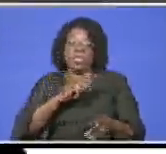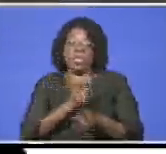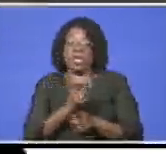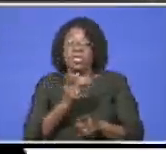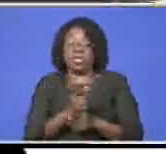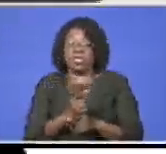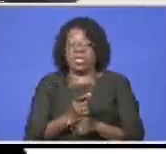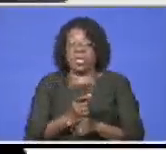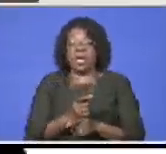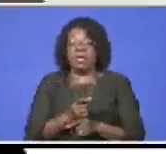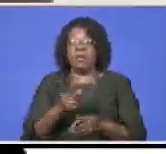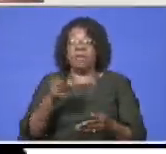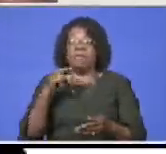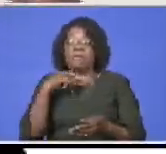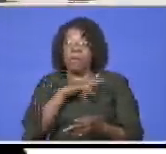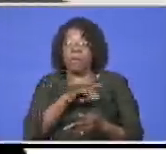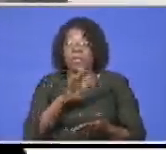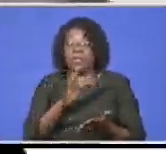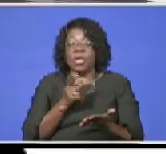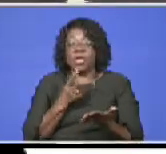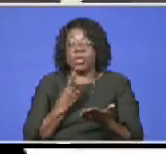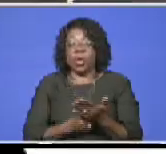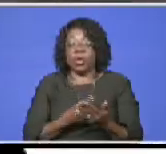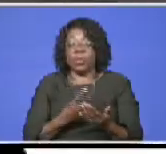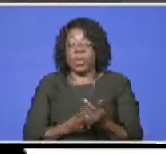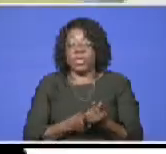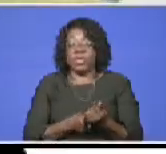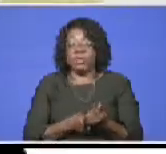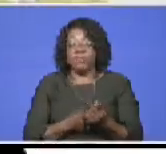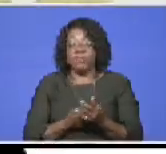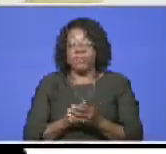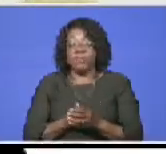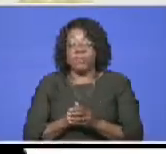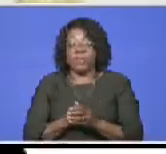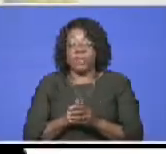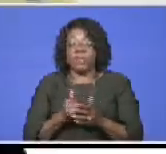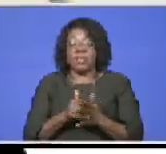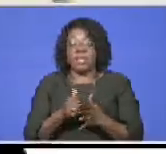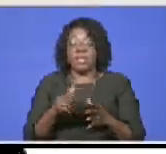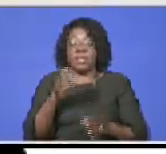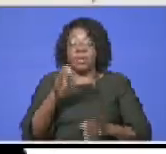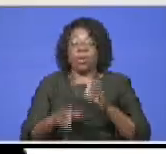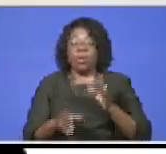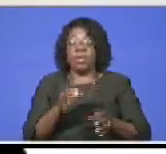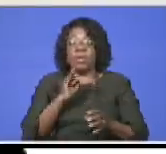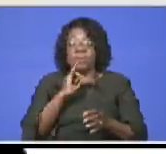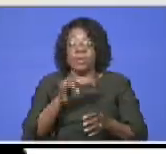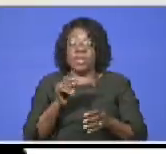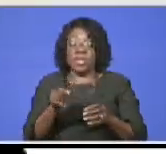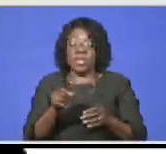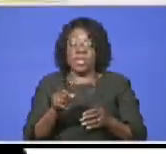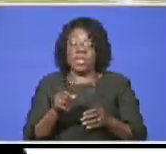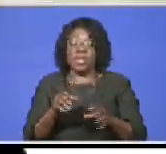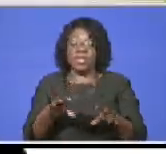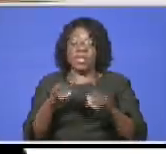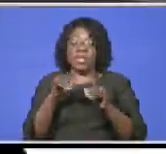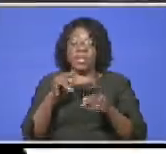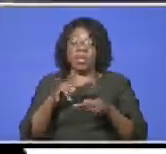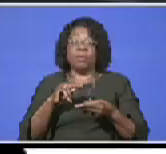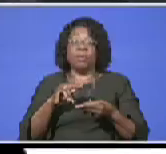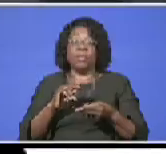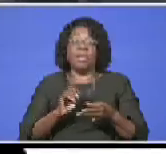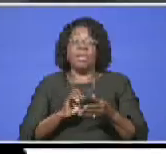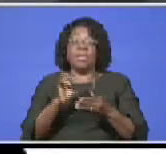forged documents. An attorney representing Brown, however, asks that the courts be lenient and take into account the